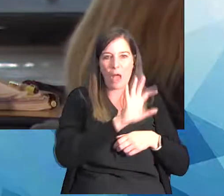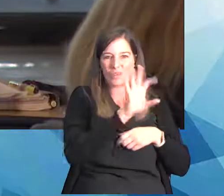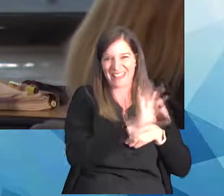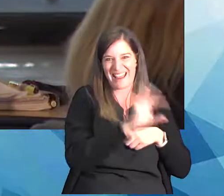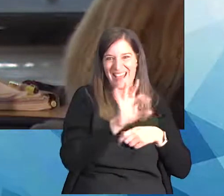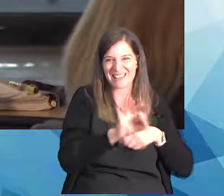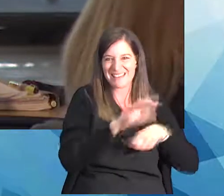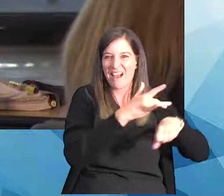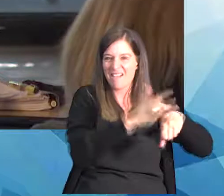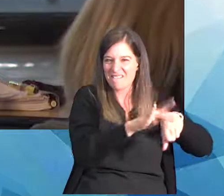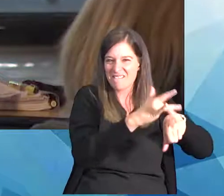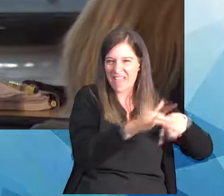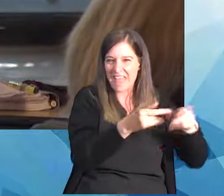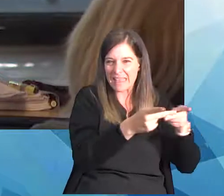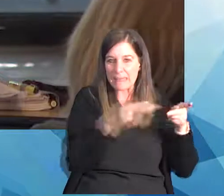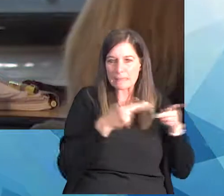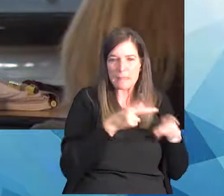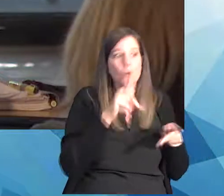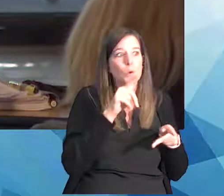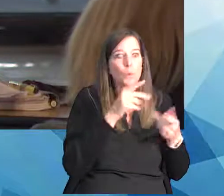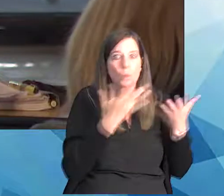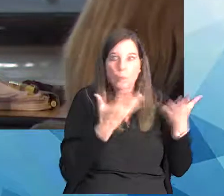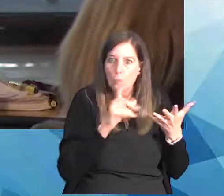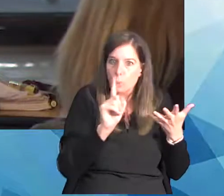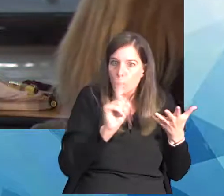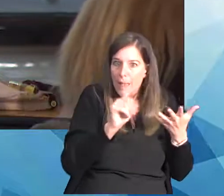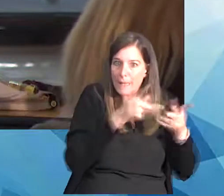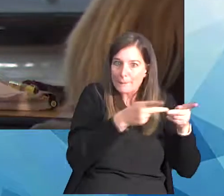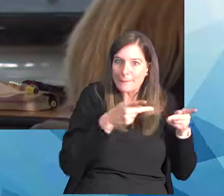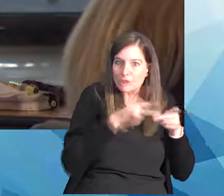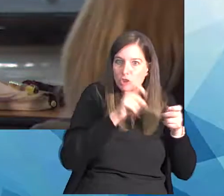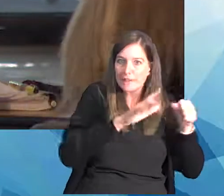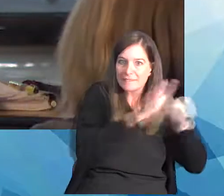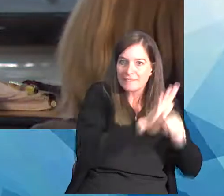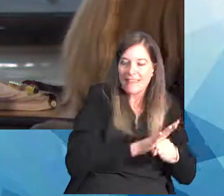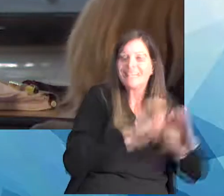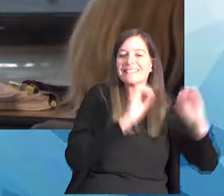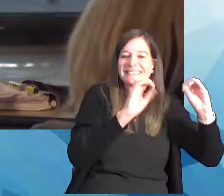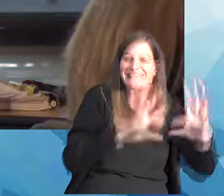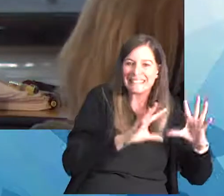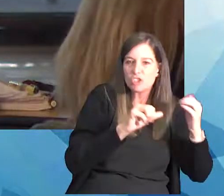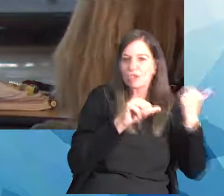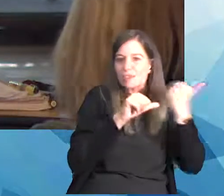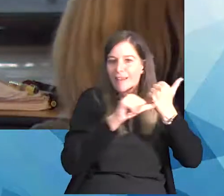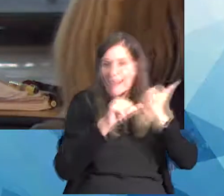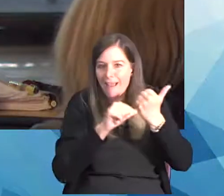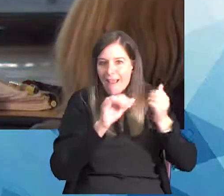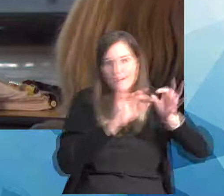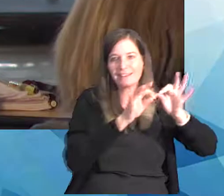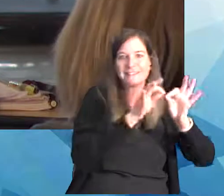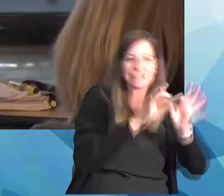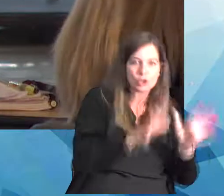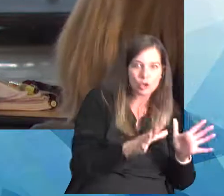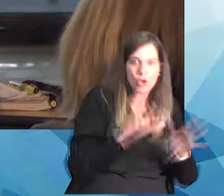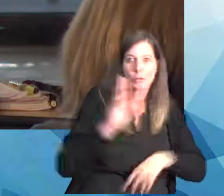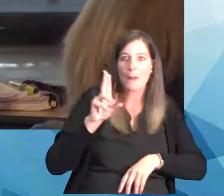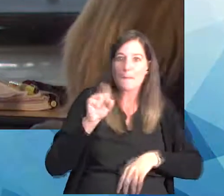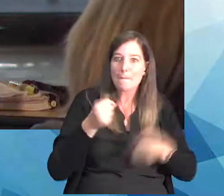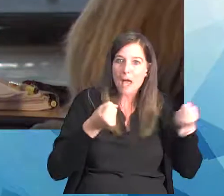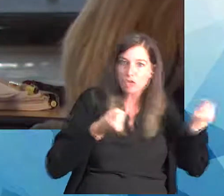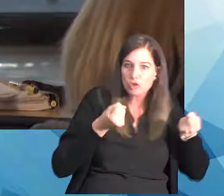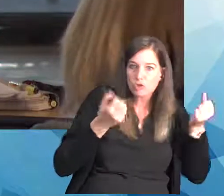of the teachers, instructional and residential service assistants, interpreters, bus drivers, and other